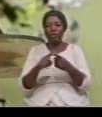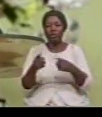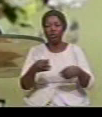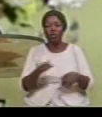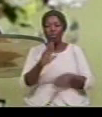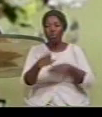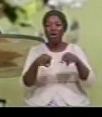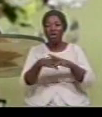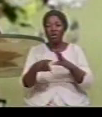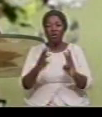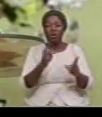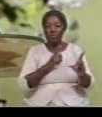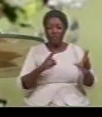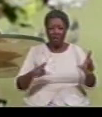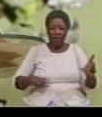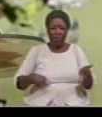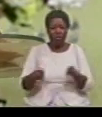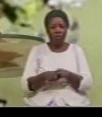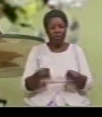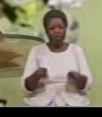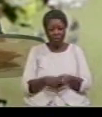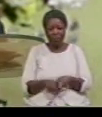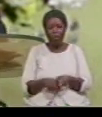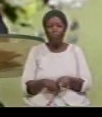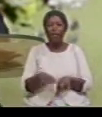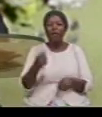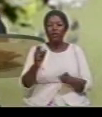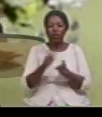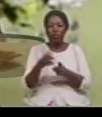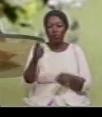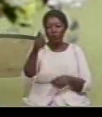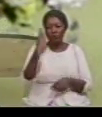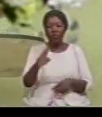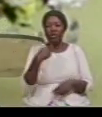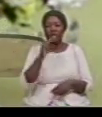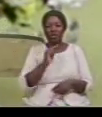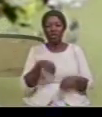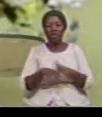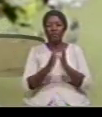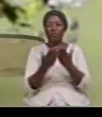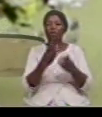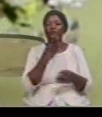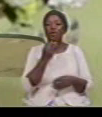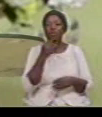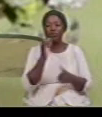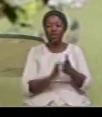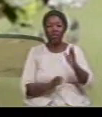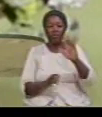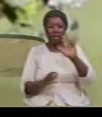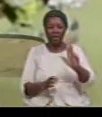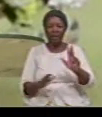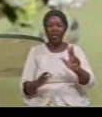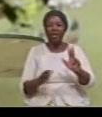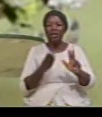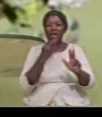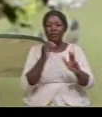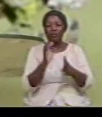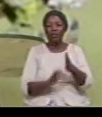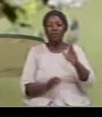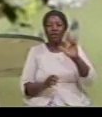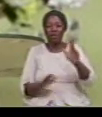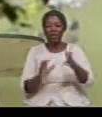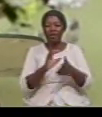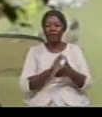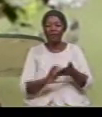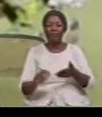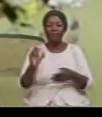arises in our heart. Watch your heart. The Word of God tells us in Hebrews chapter 3. Hebrews in chapter 3 and in verse